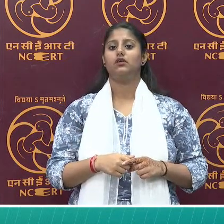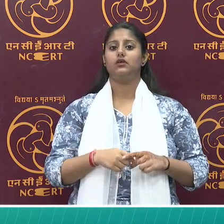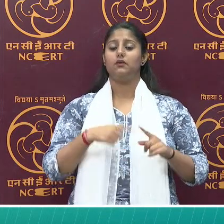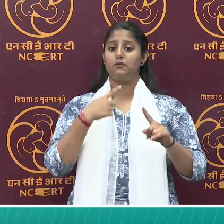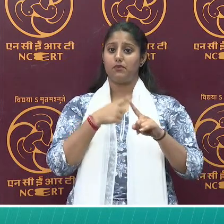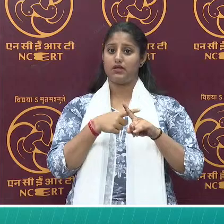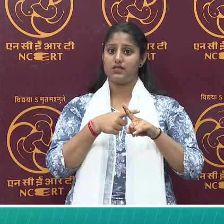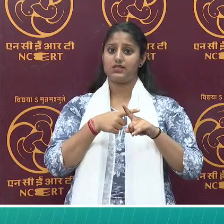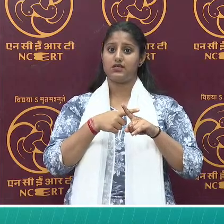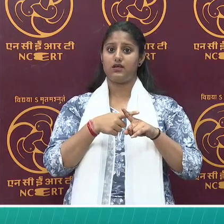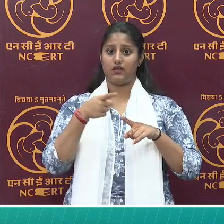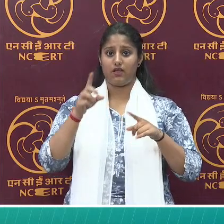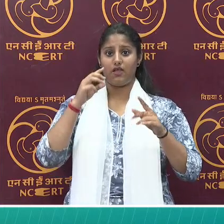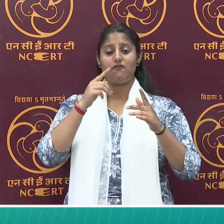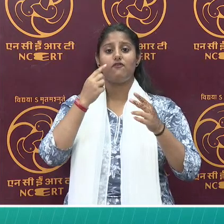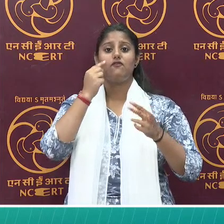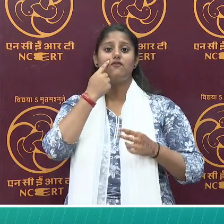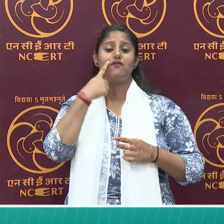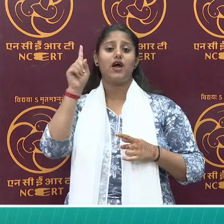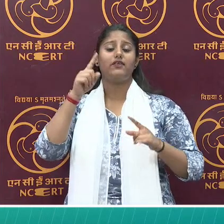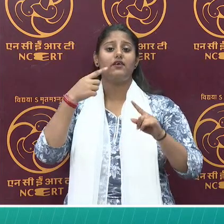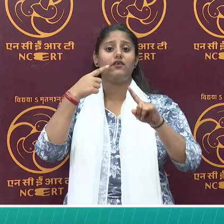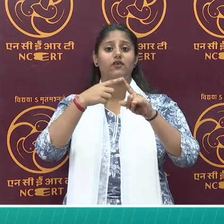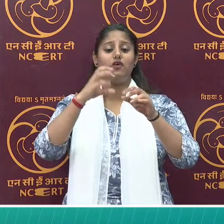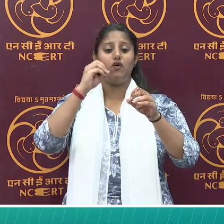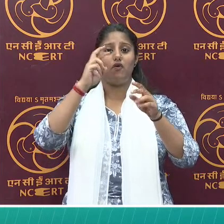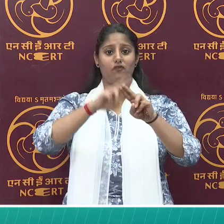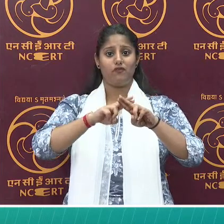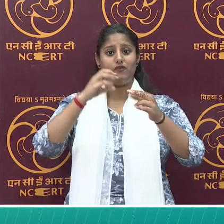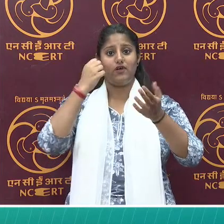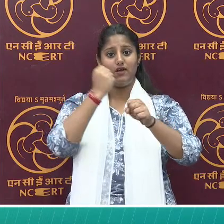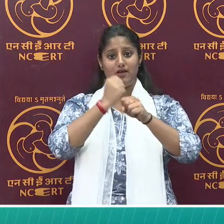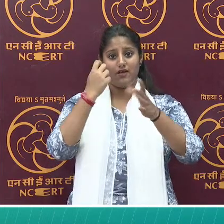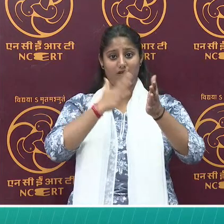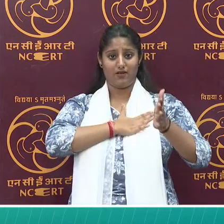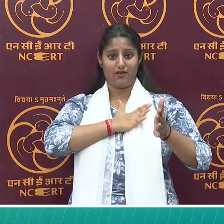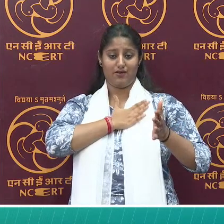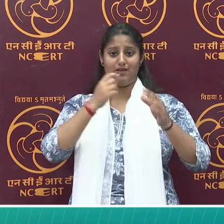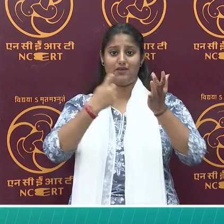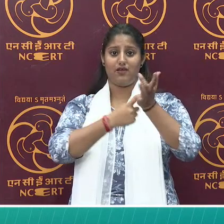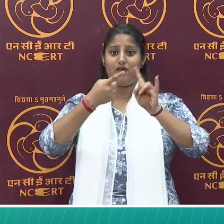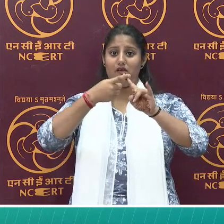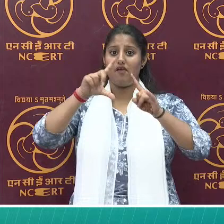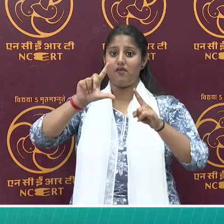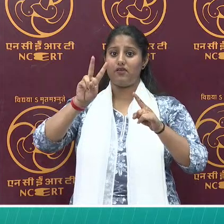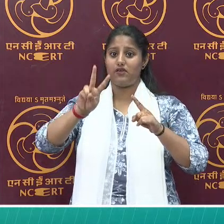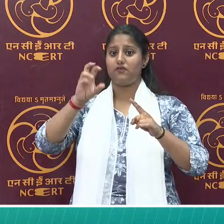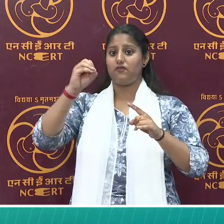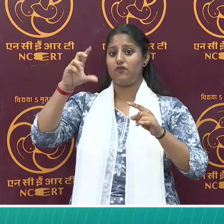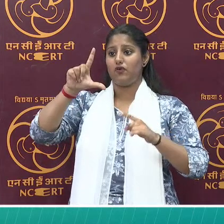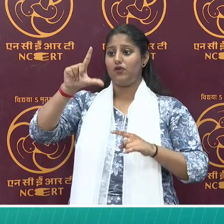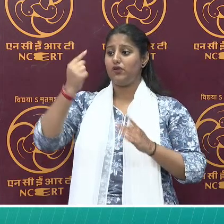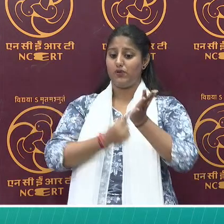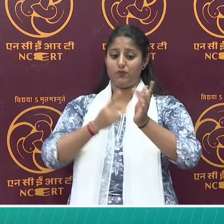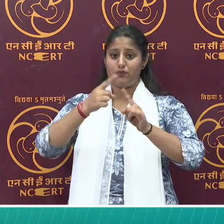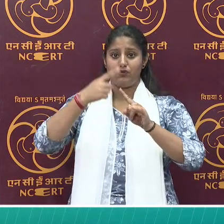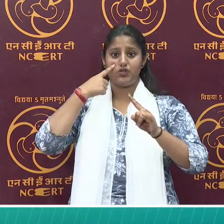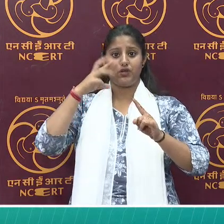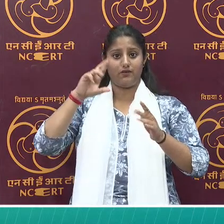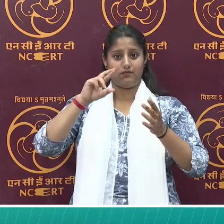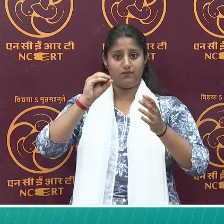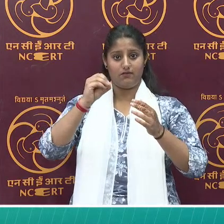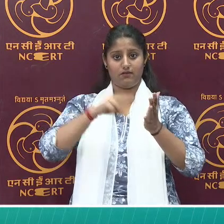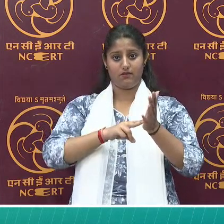also called as father of green revolution. So he did a lot of work in developing